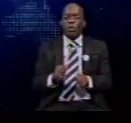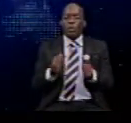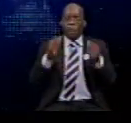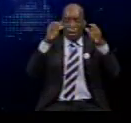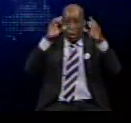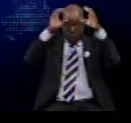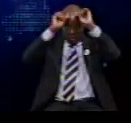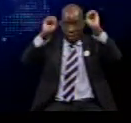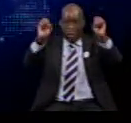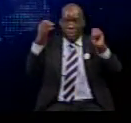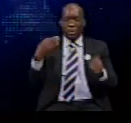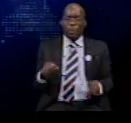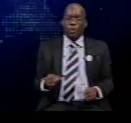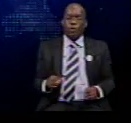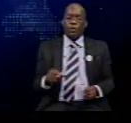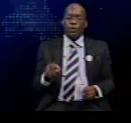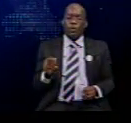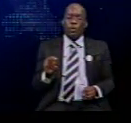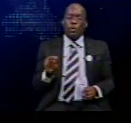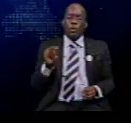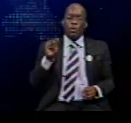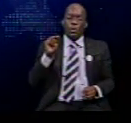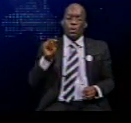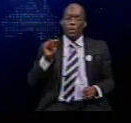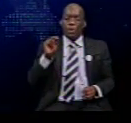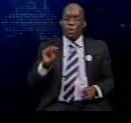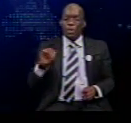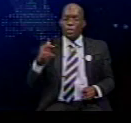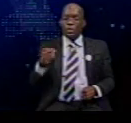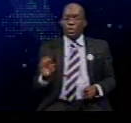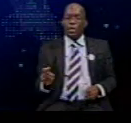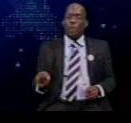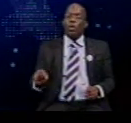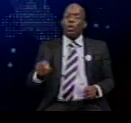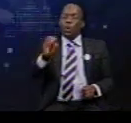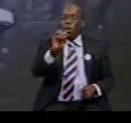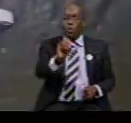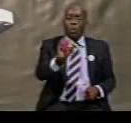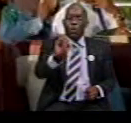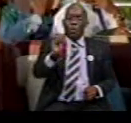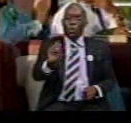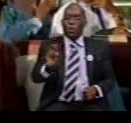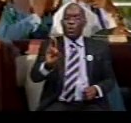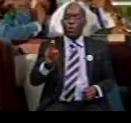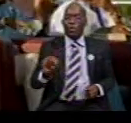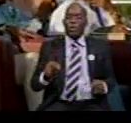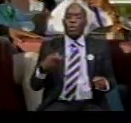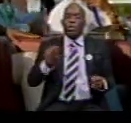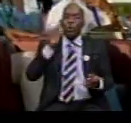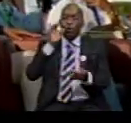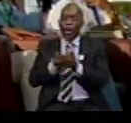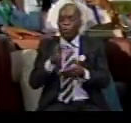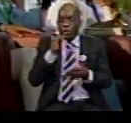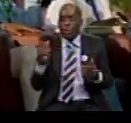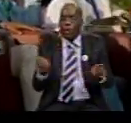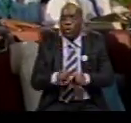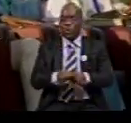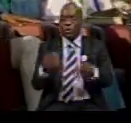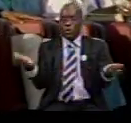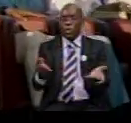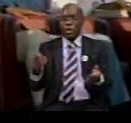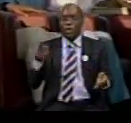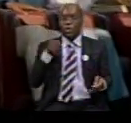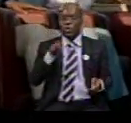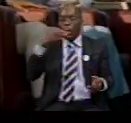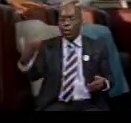for recognition? The wife is also here. You are heartily welcome in Jesus' name. We are happy to have you in our